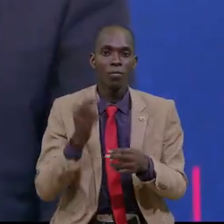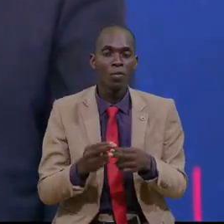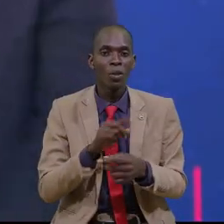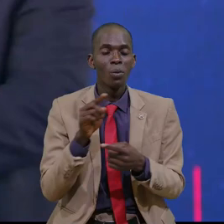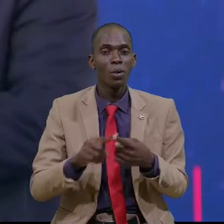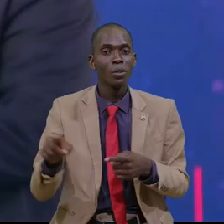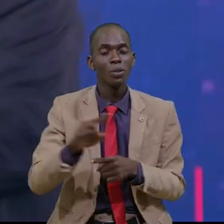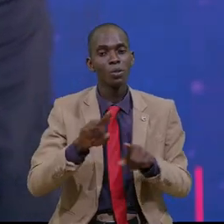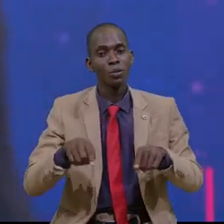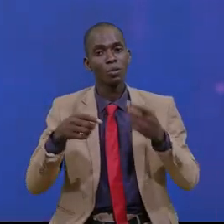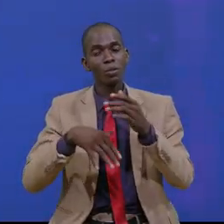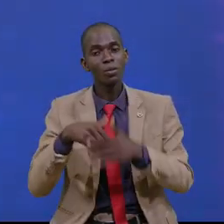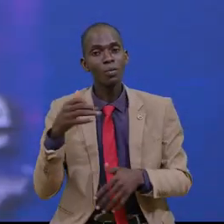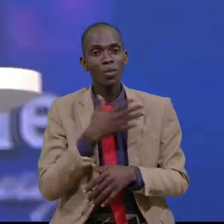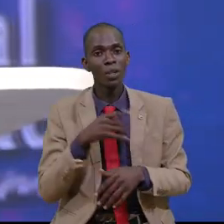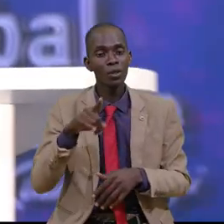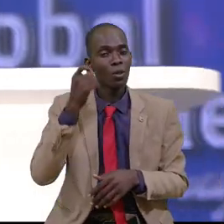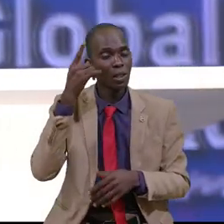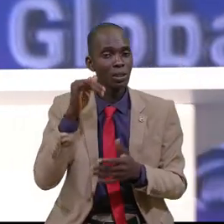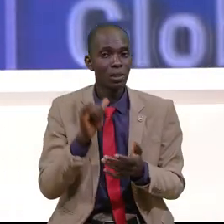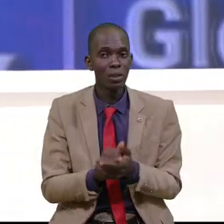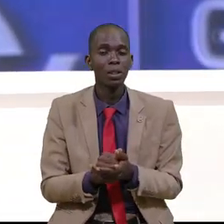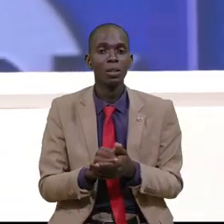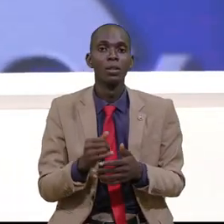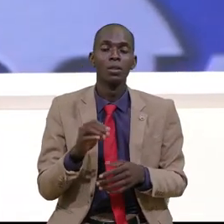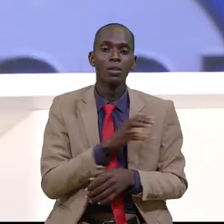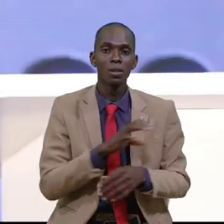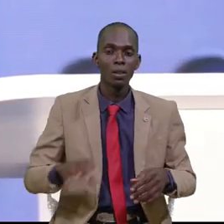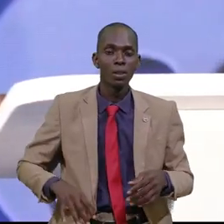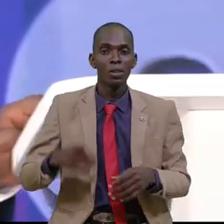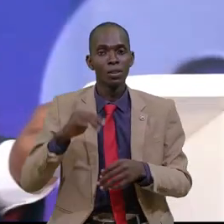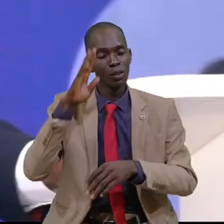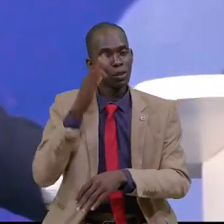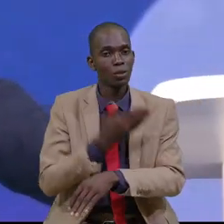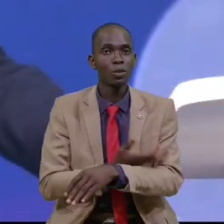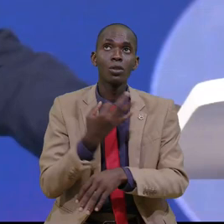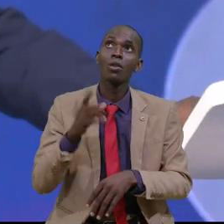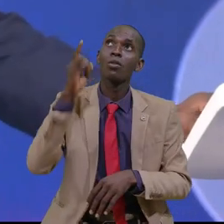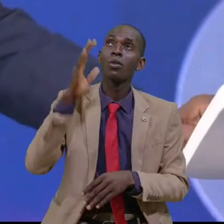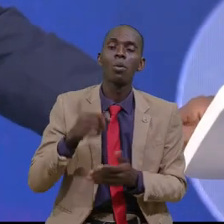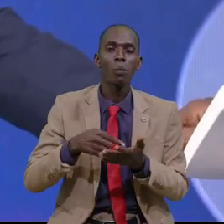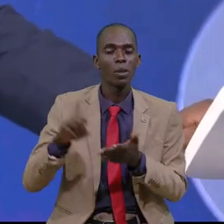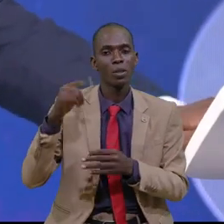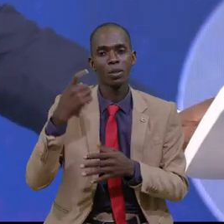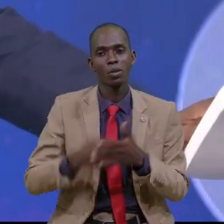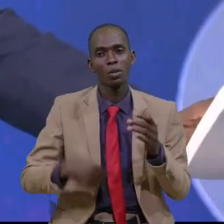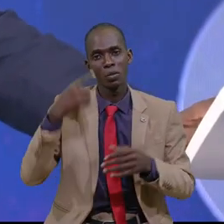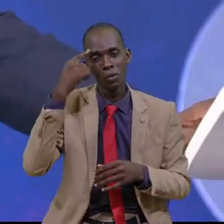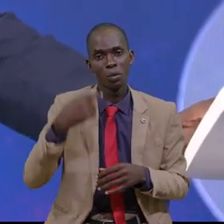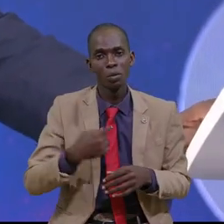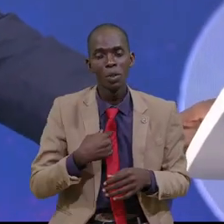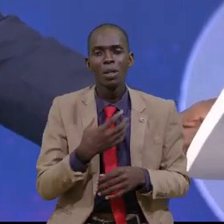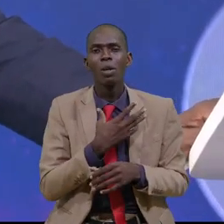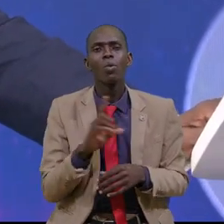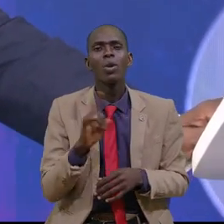the Son of God, paid all the price for me. Where is the bully? And where is the